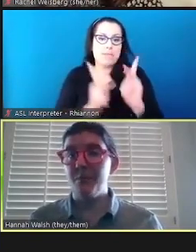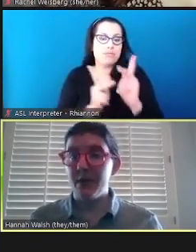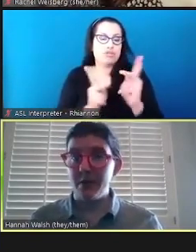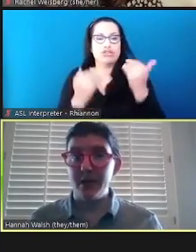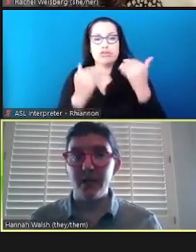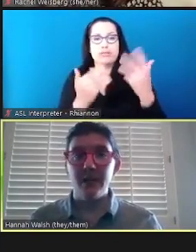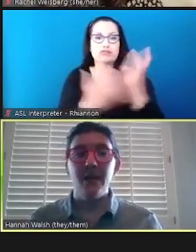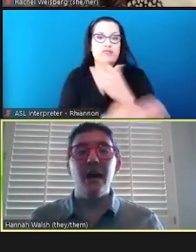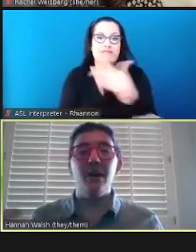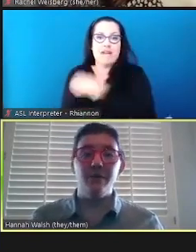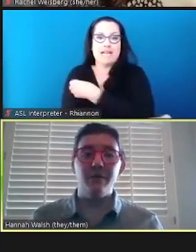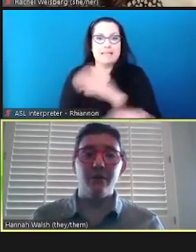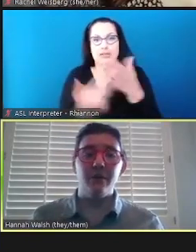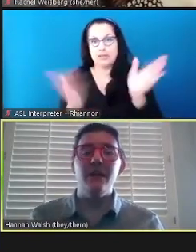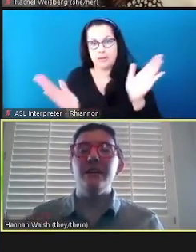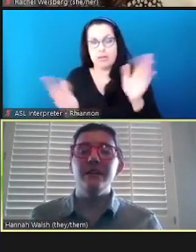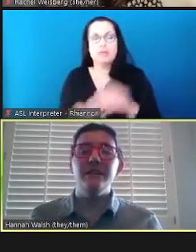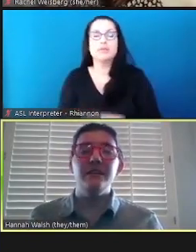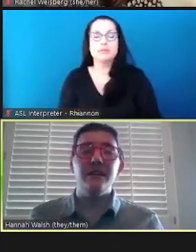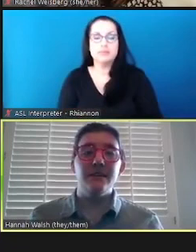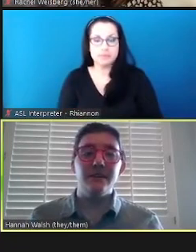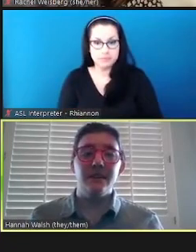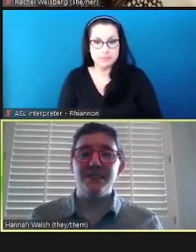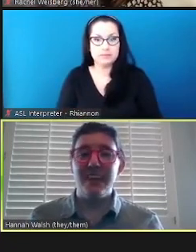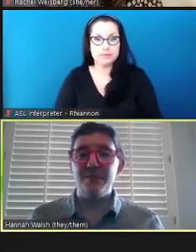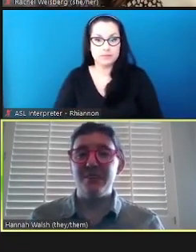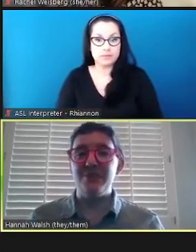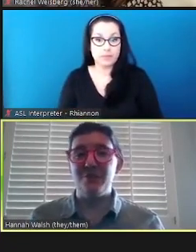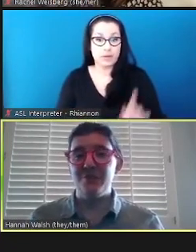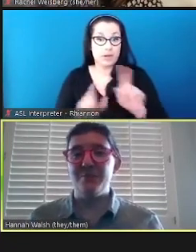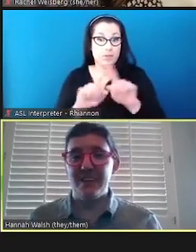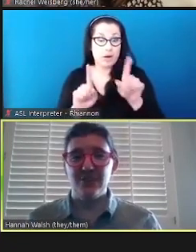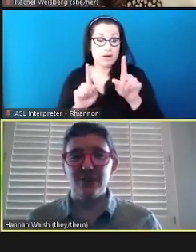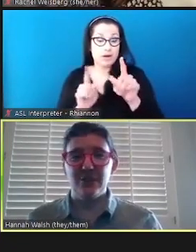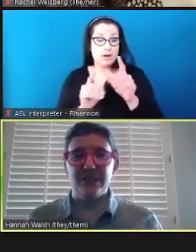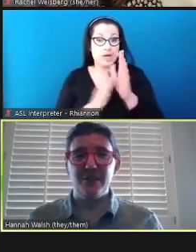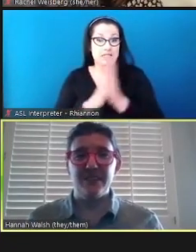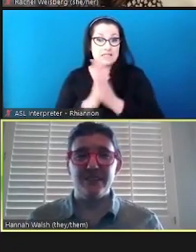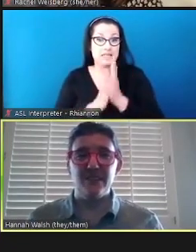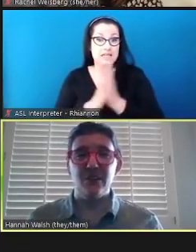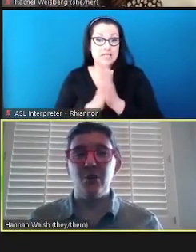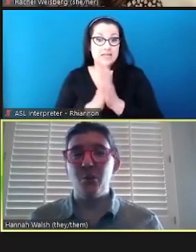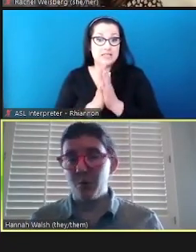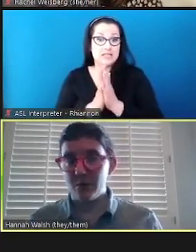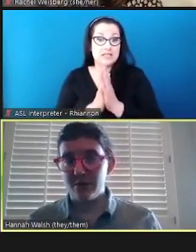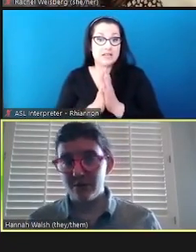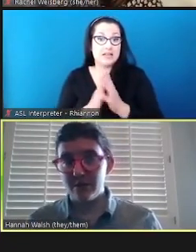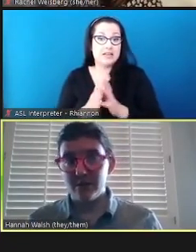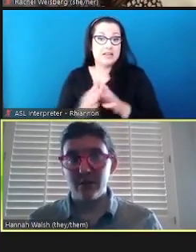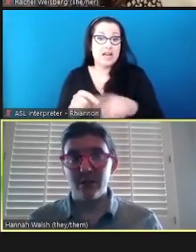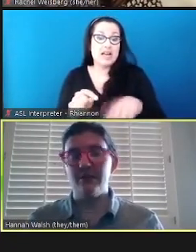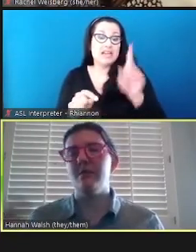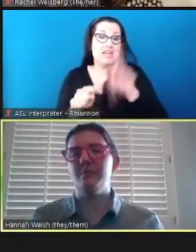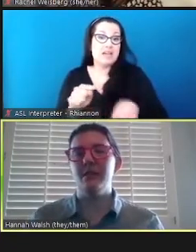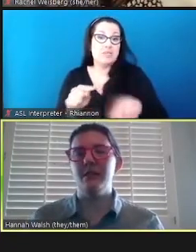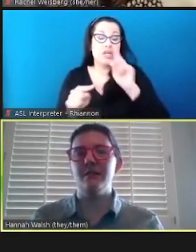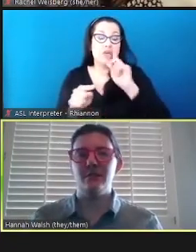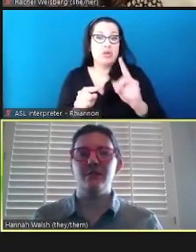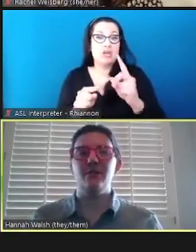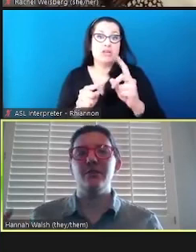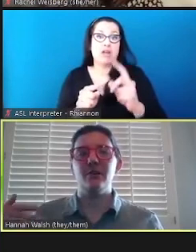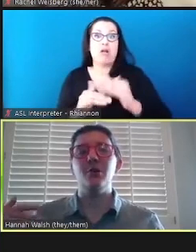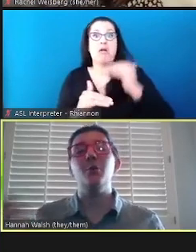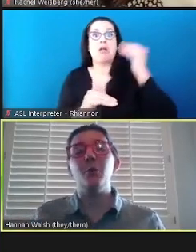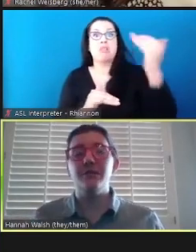vaccinated, period. However, these incentives can't be so substantial as to be considered coerced and to be